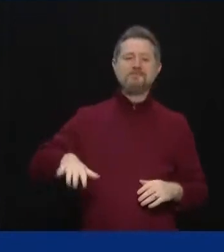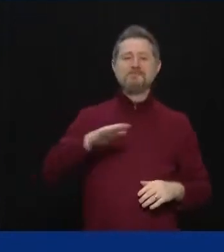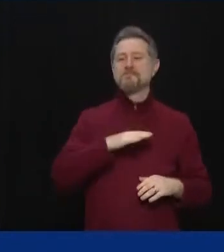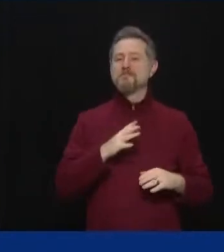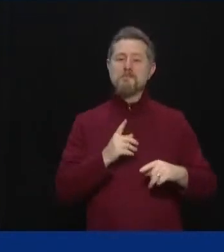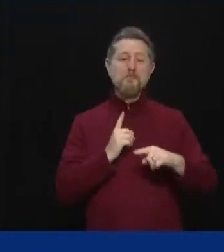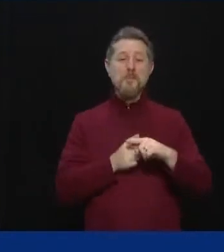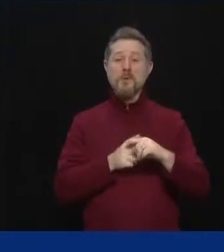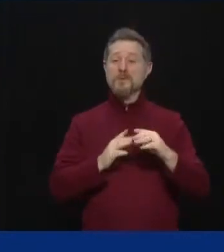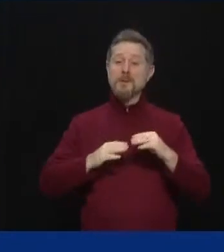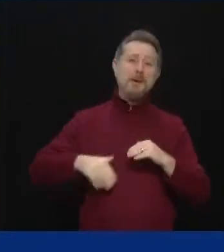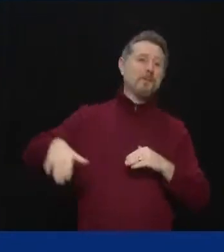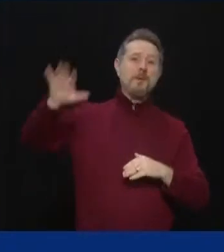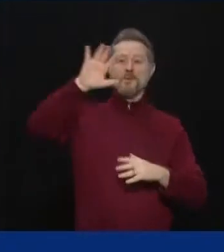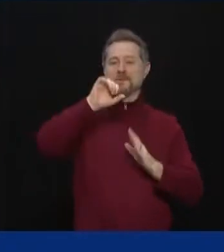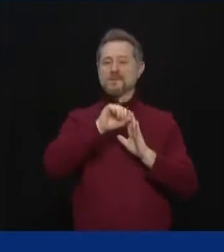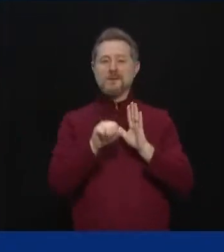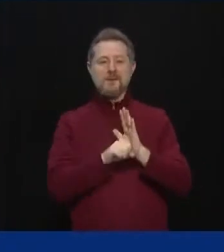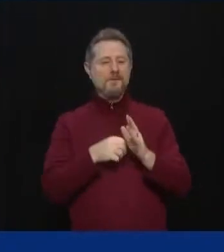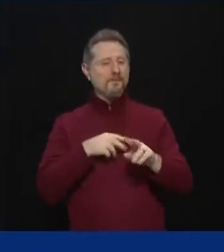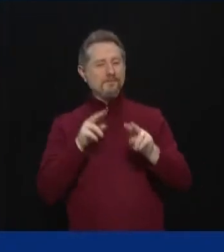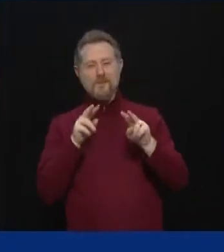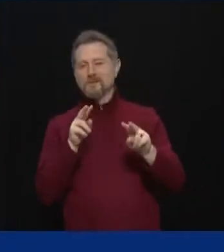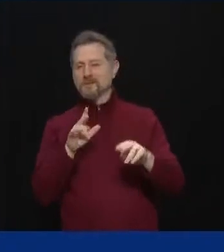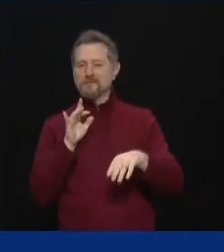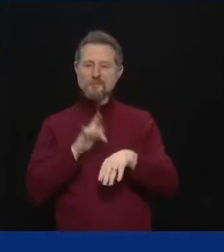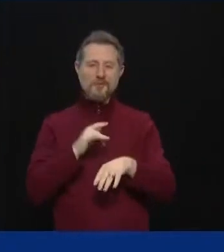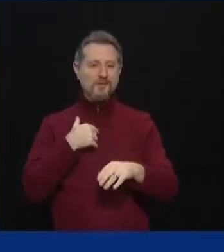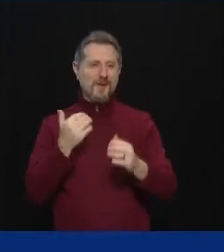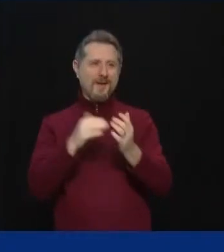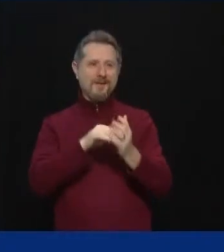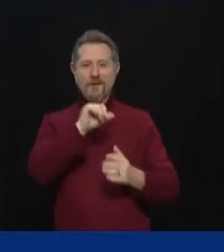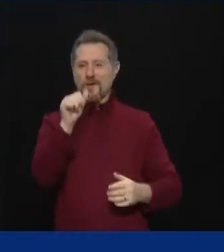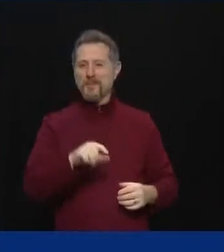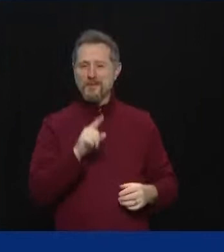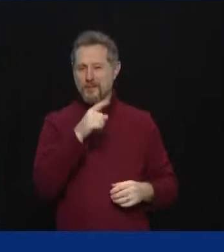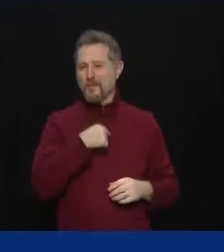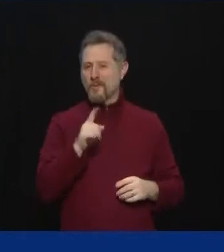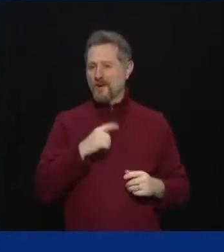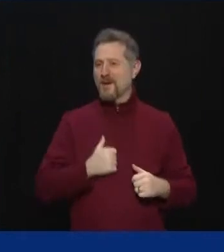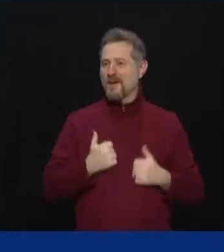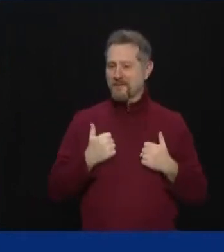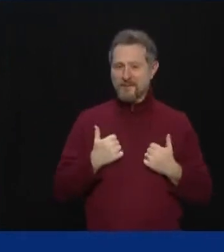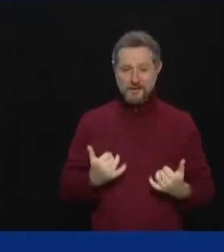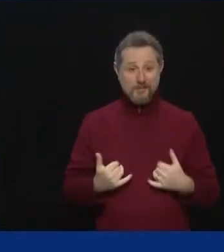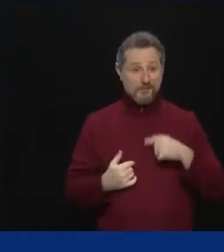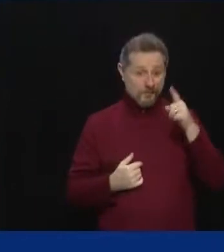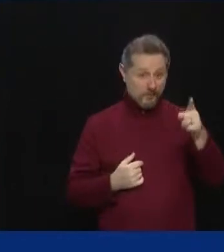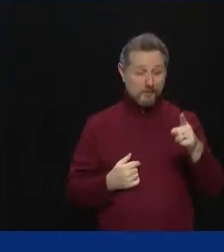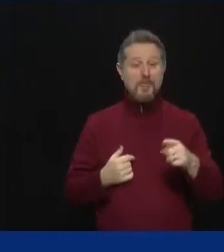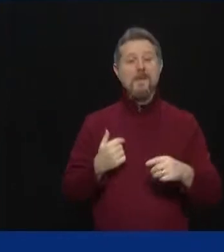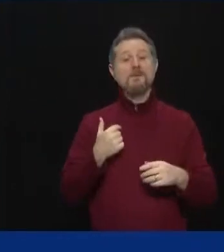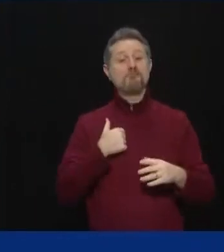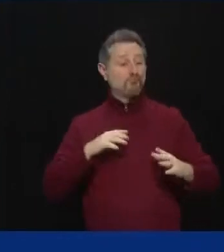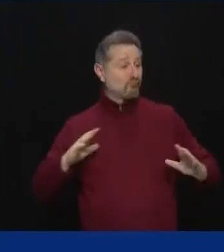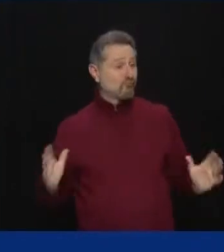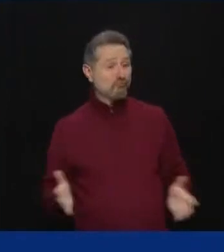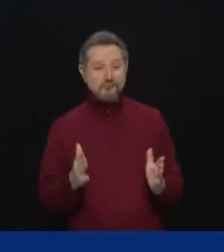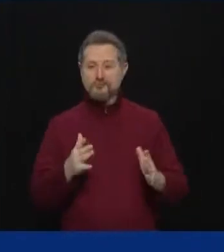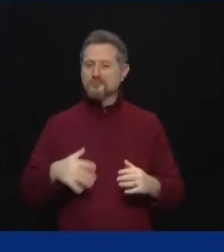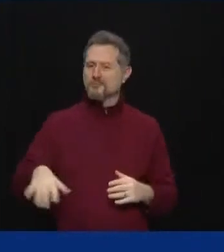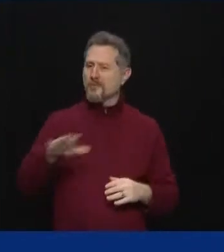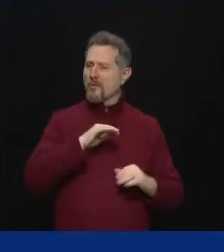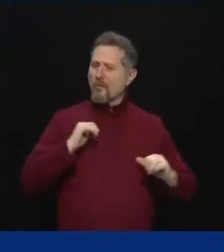too. I can't wait to get back to Albany, actually, where I'm living. And I want to urge everyone to remember